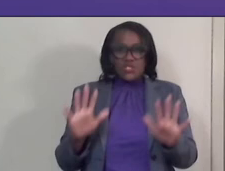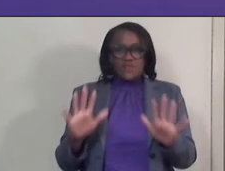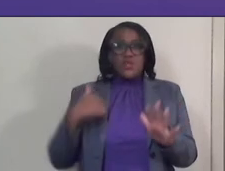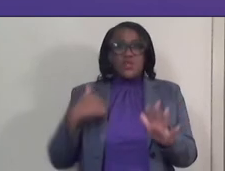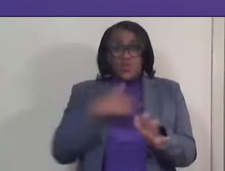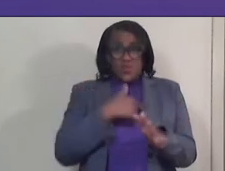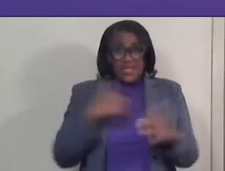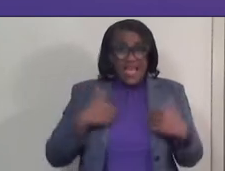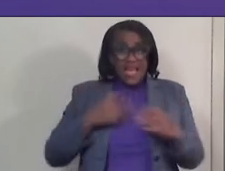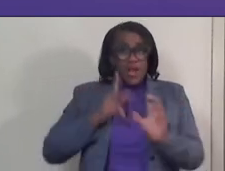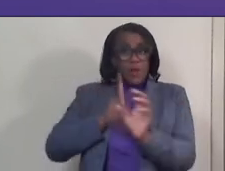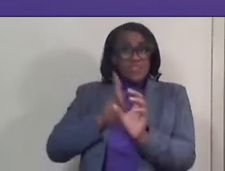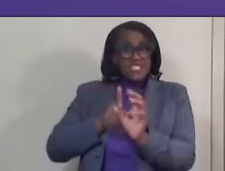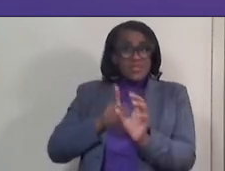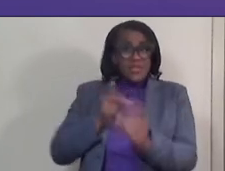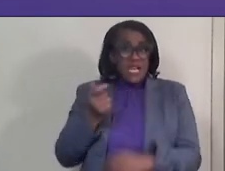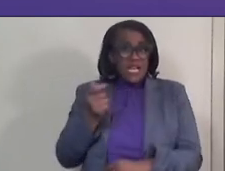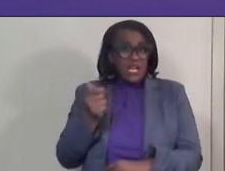participation a little bit earlier